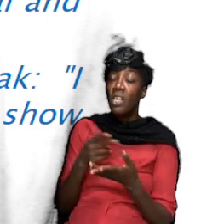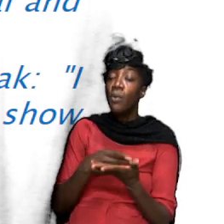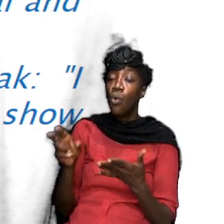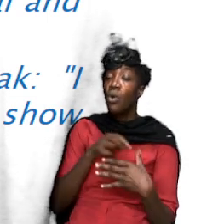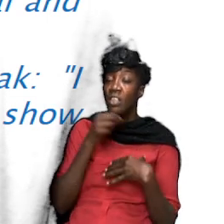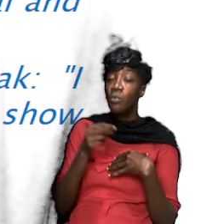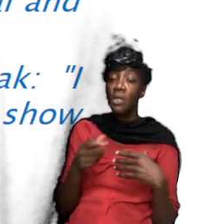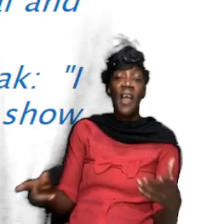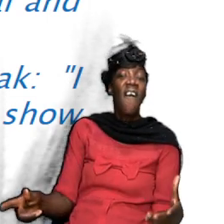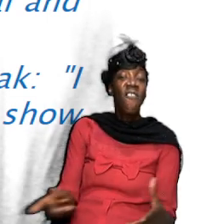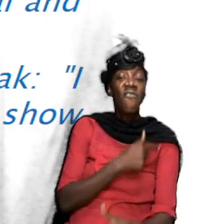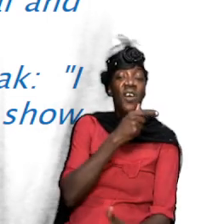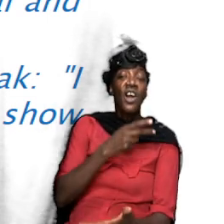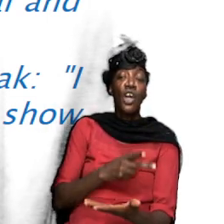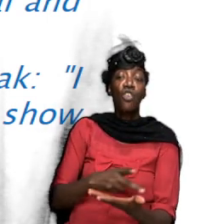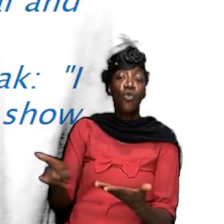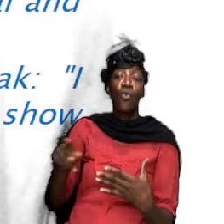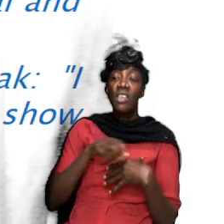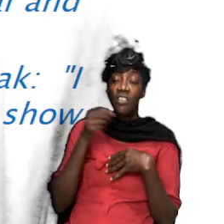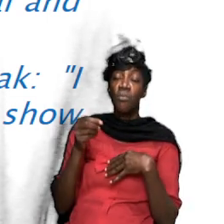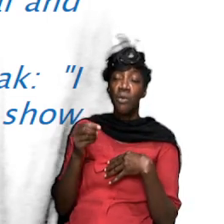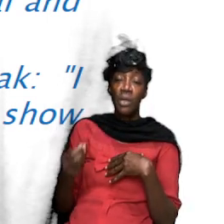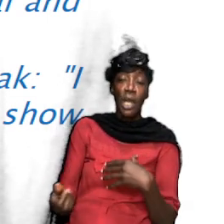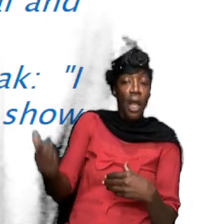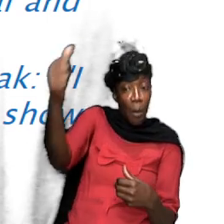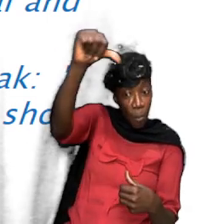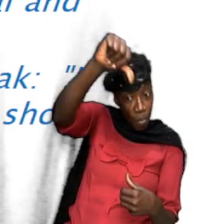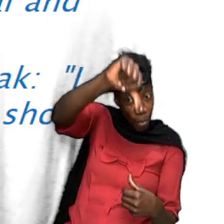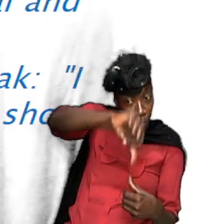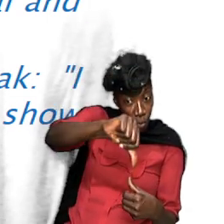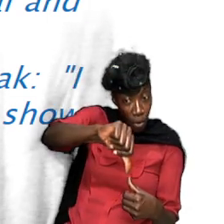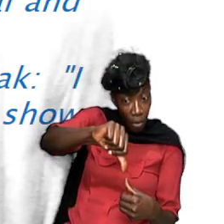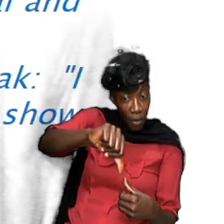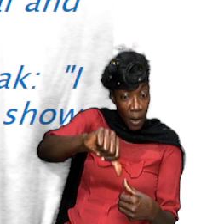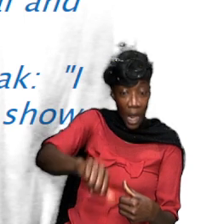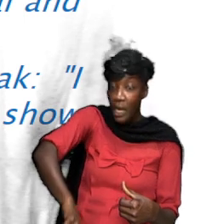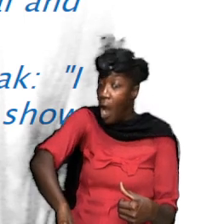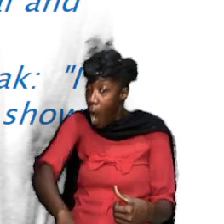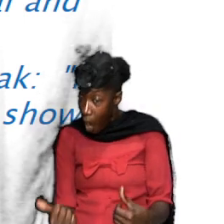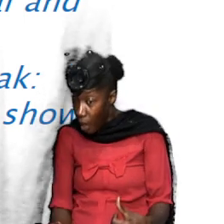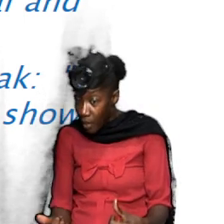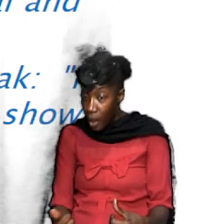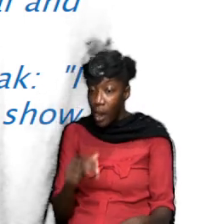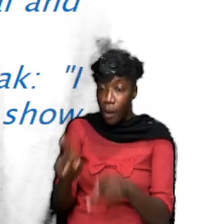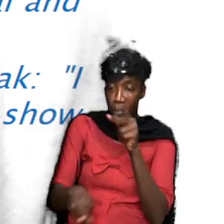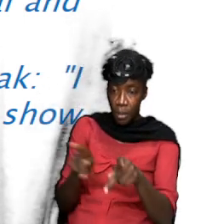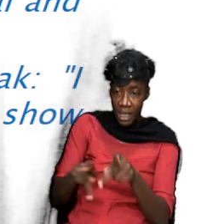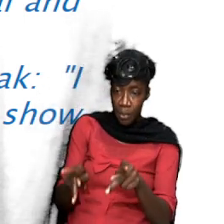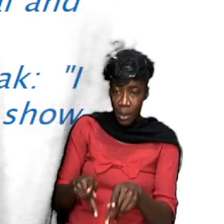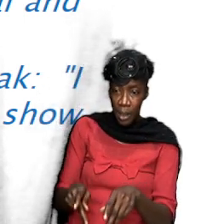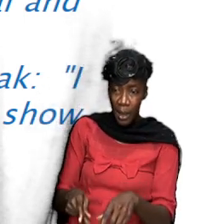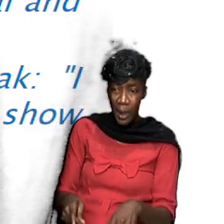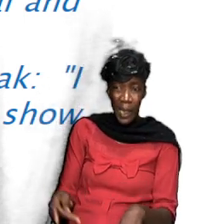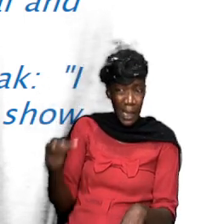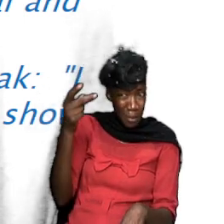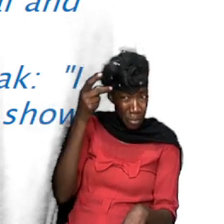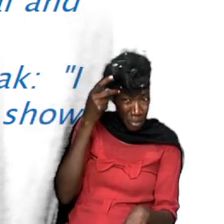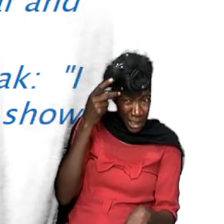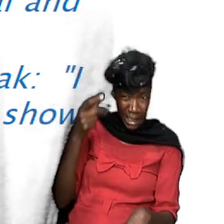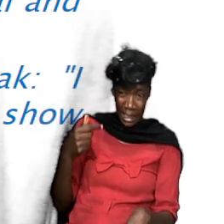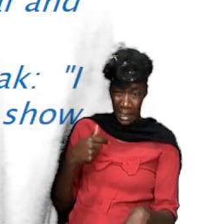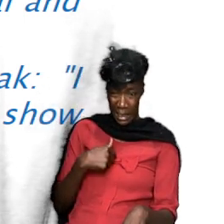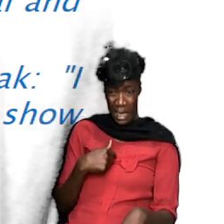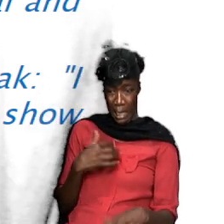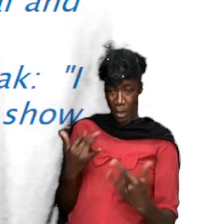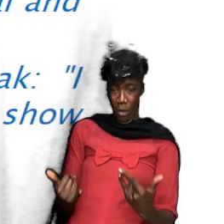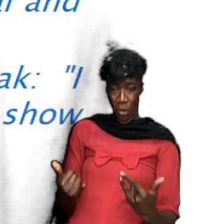first now that the Holy Spirit was being poured out on the Gentiles. And Peter said, look here, now I truly understand that God